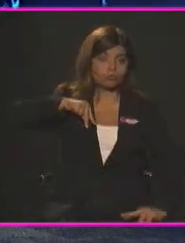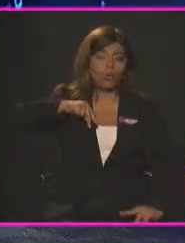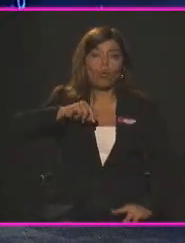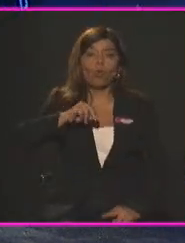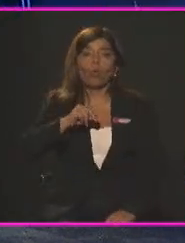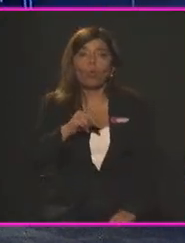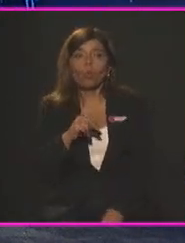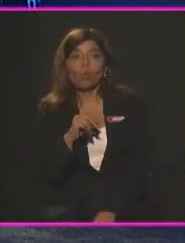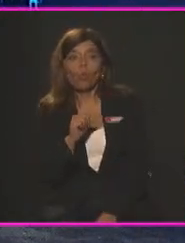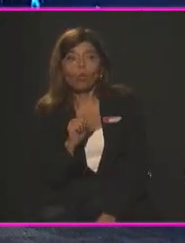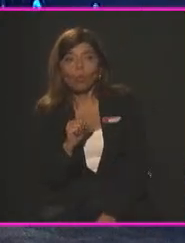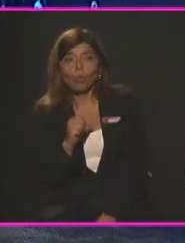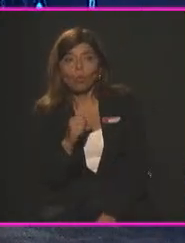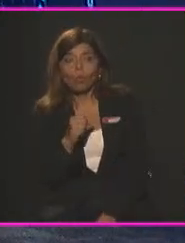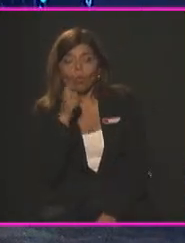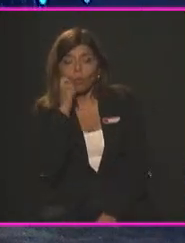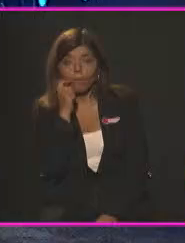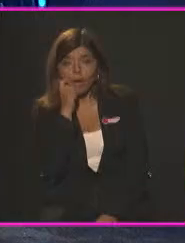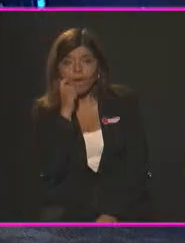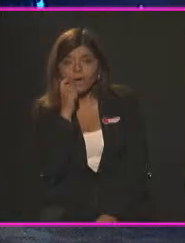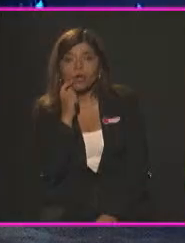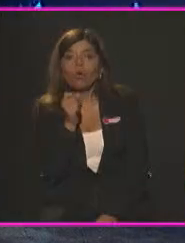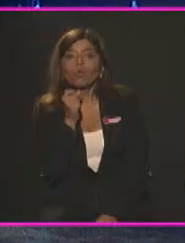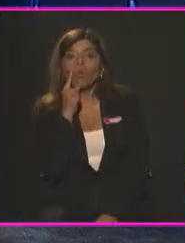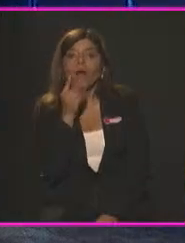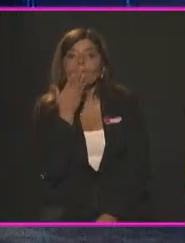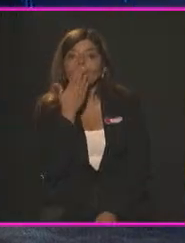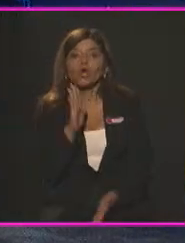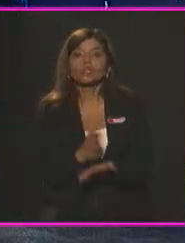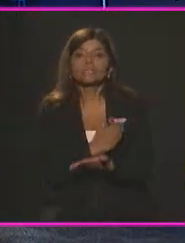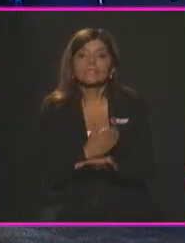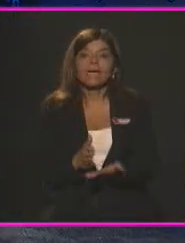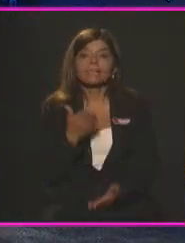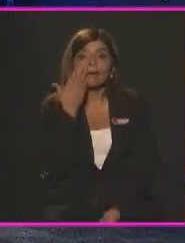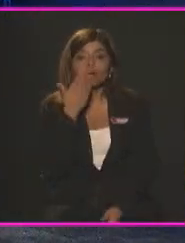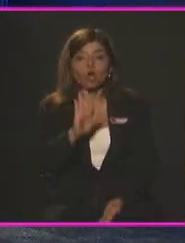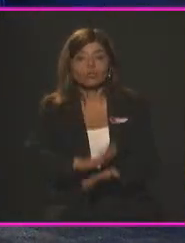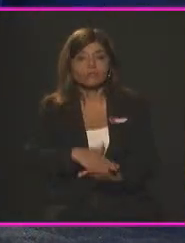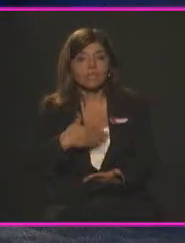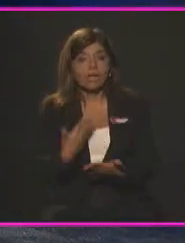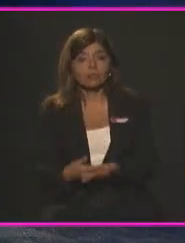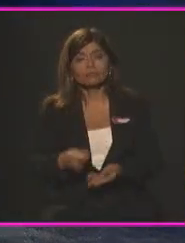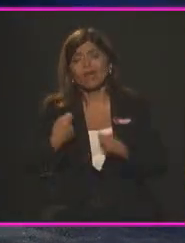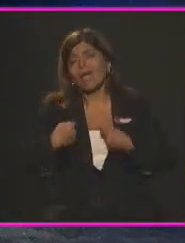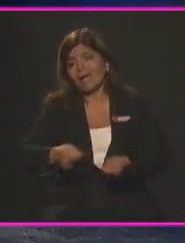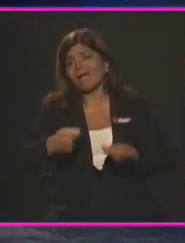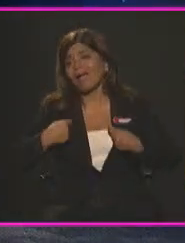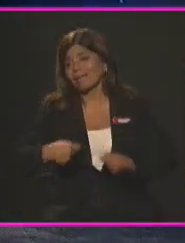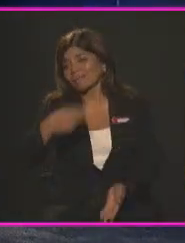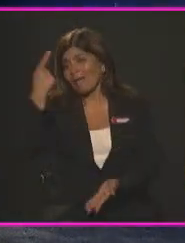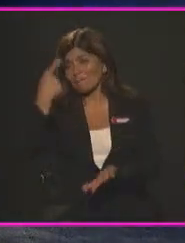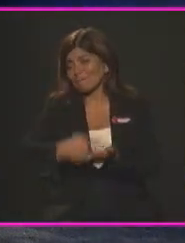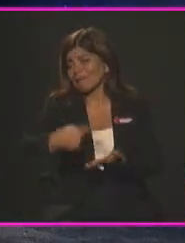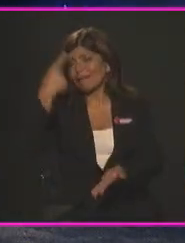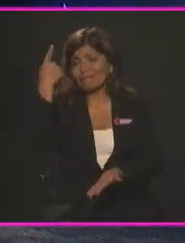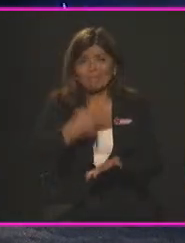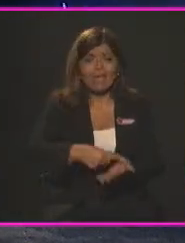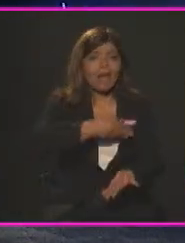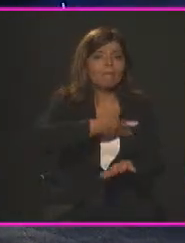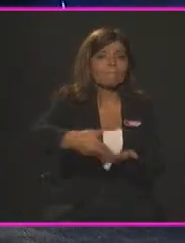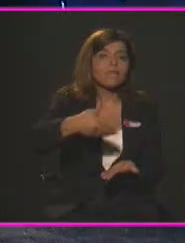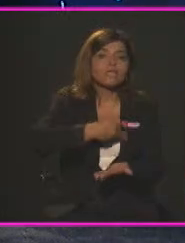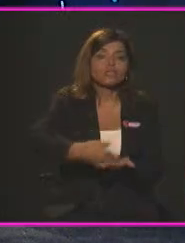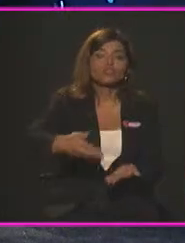last 25 years. And billions of dollars have been invested in nutrigenomics. But despite all this, there is no test that you can